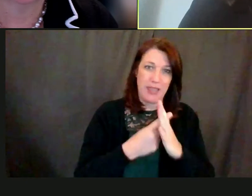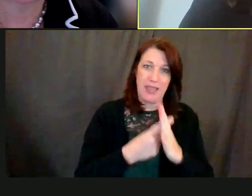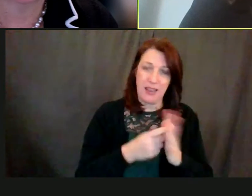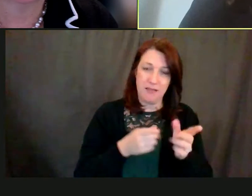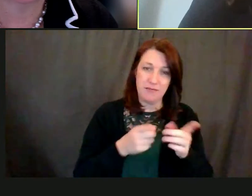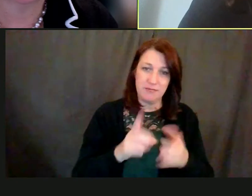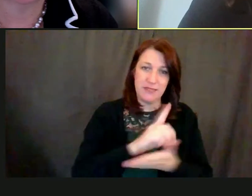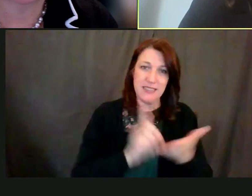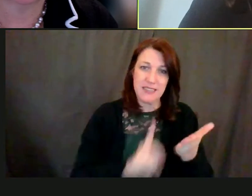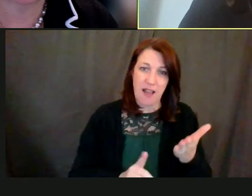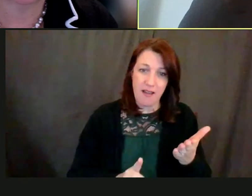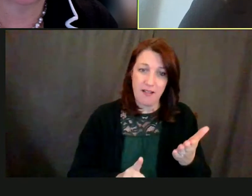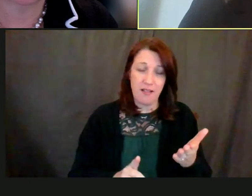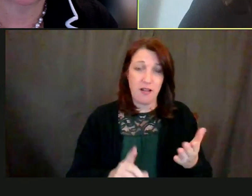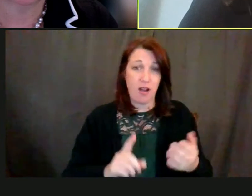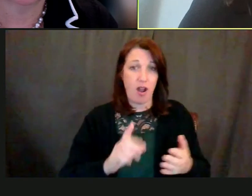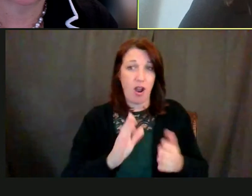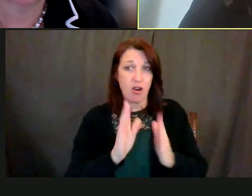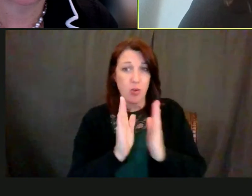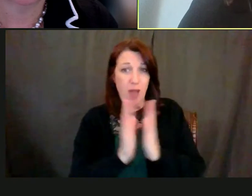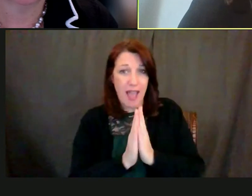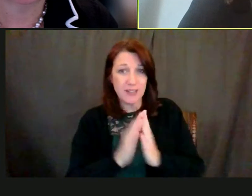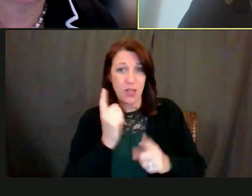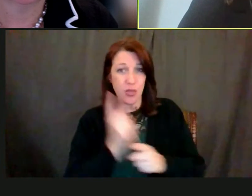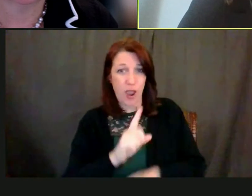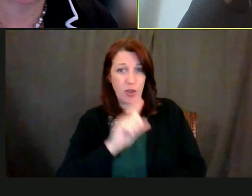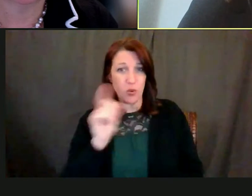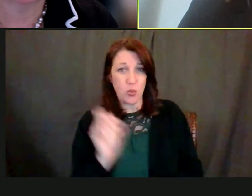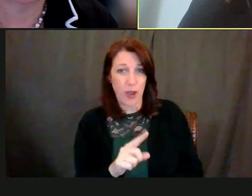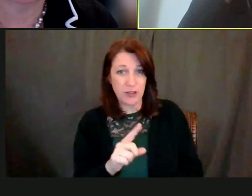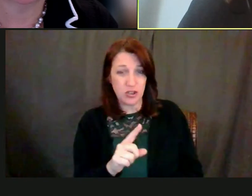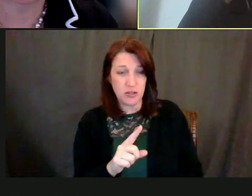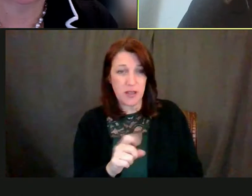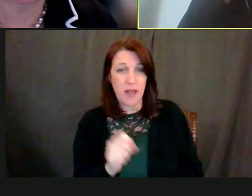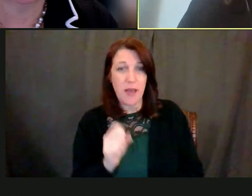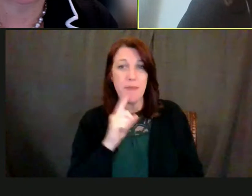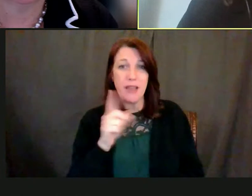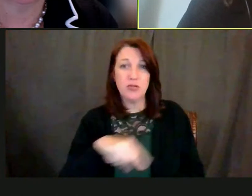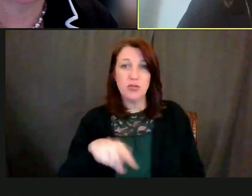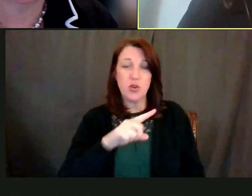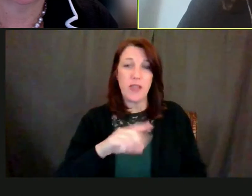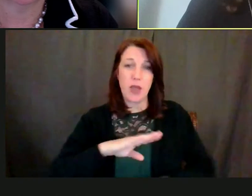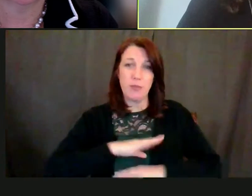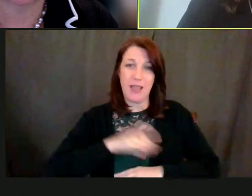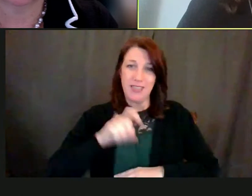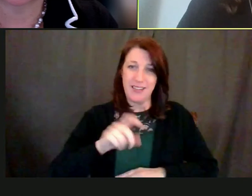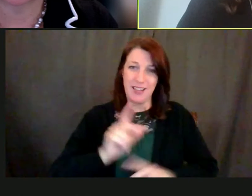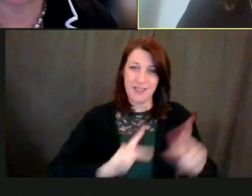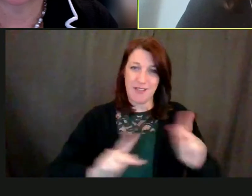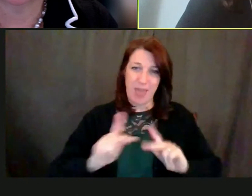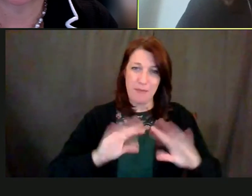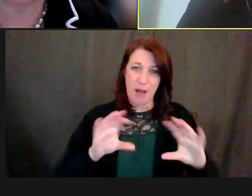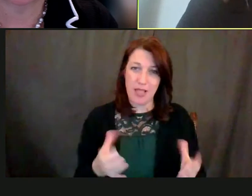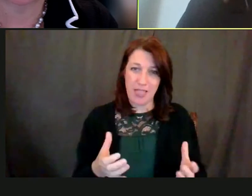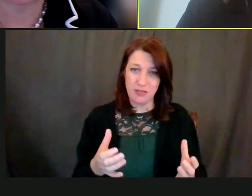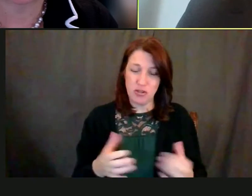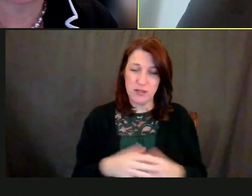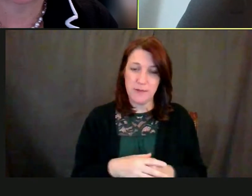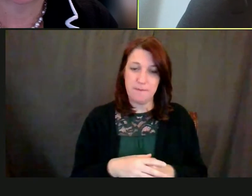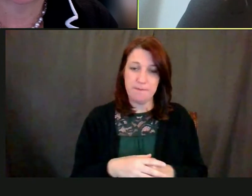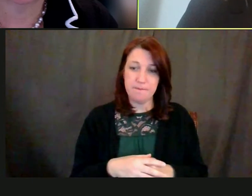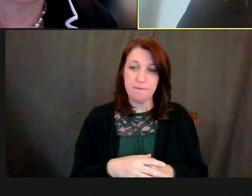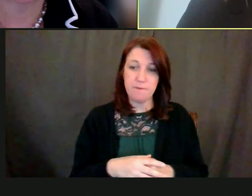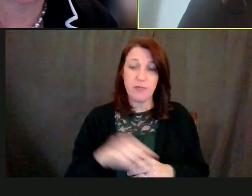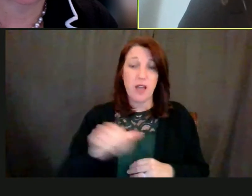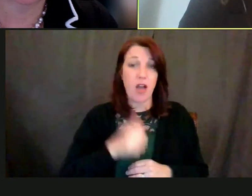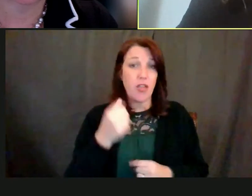you asking the right questions? And make sure that you're meeting the needs of those populations. The other thing to